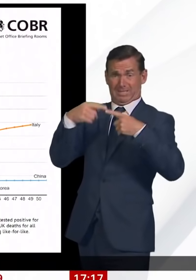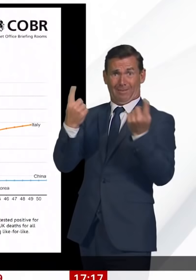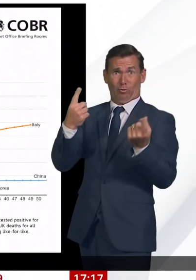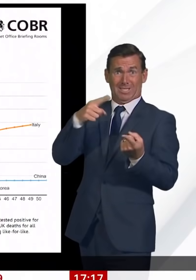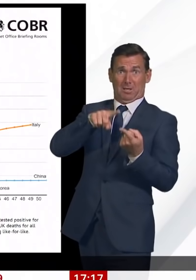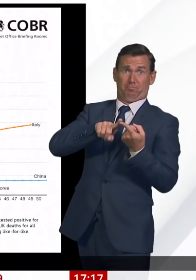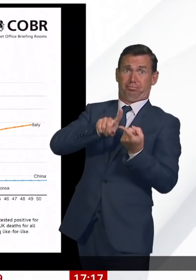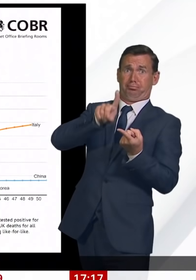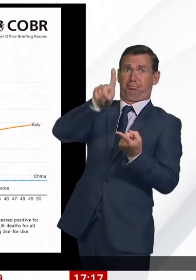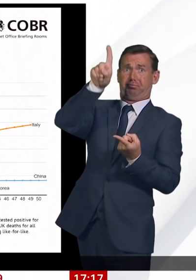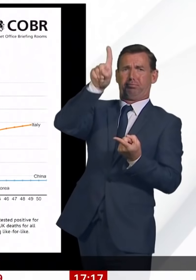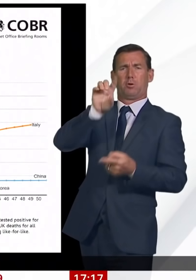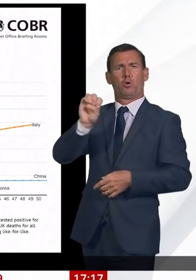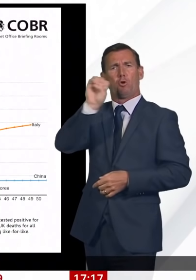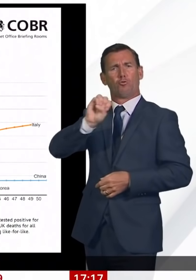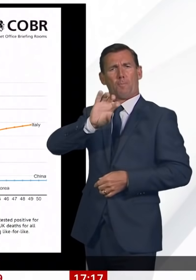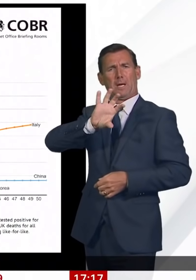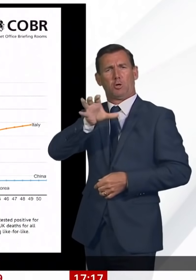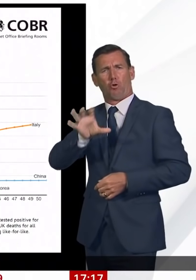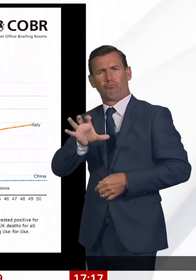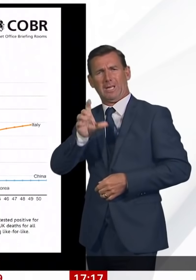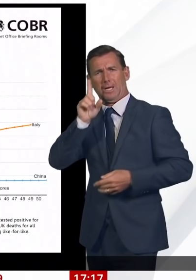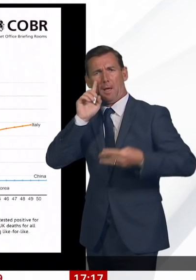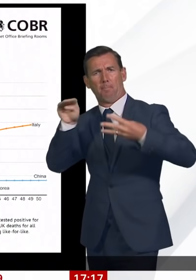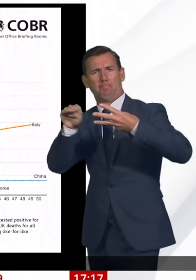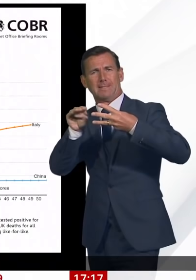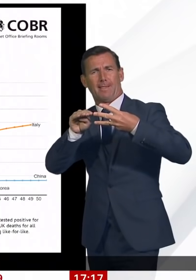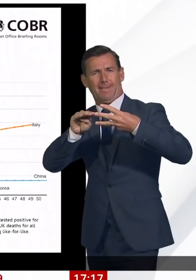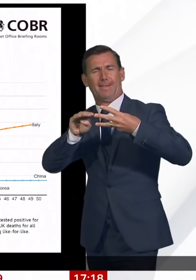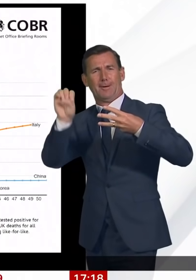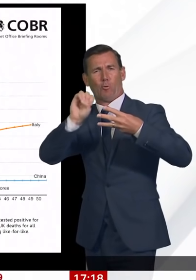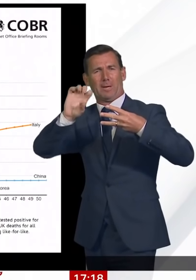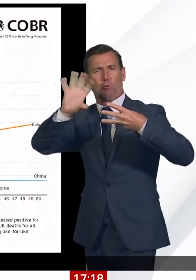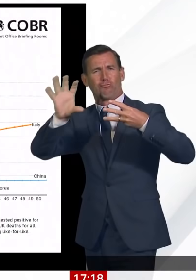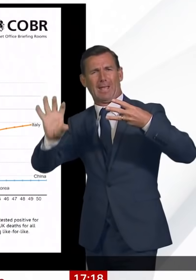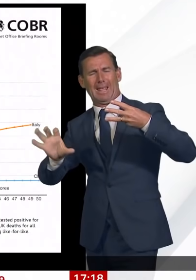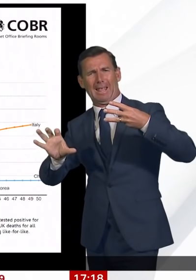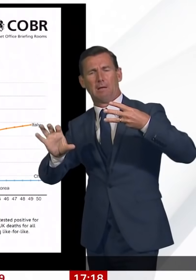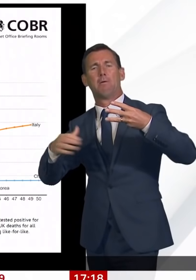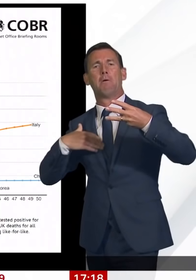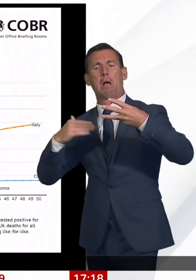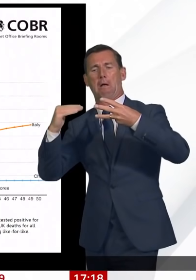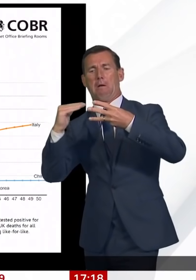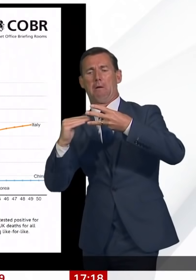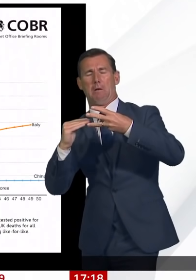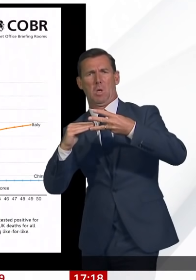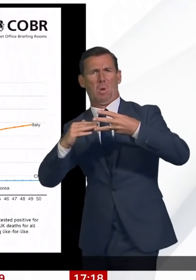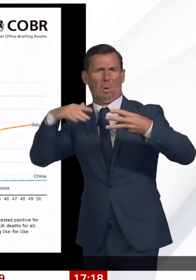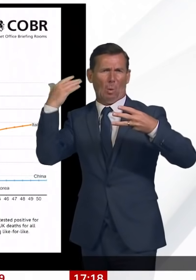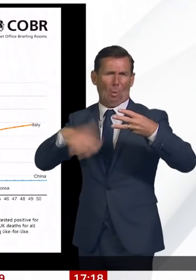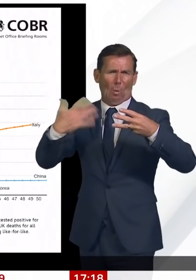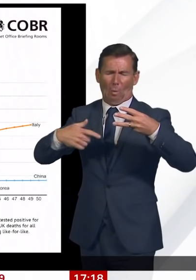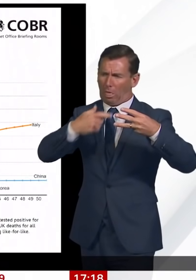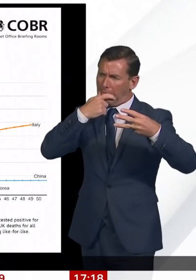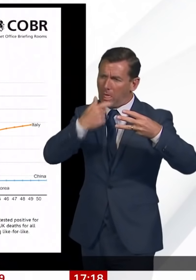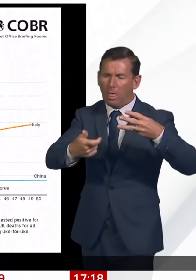European countries other than Germany in the middle of the pack, and some outliers who've had very